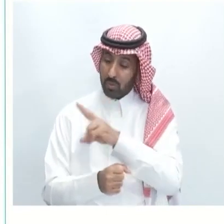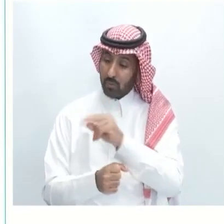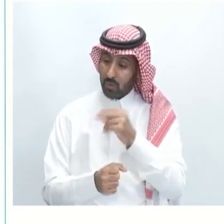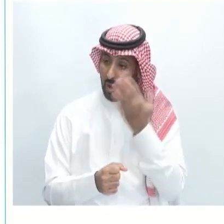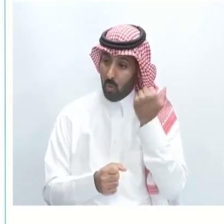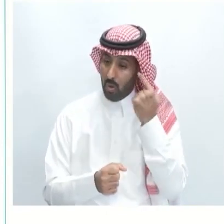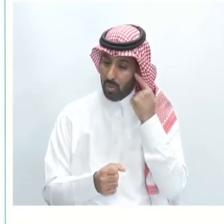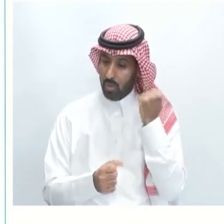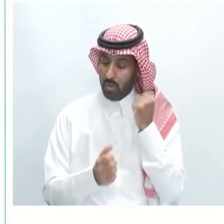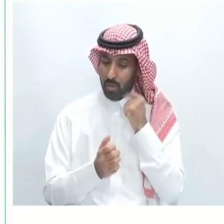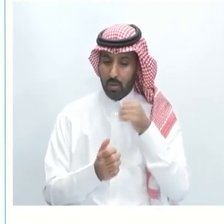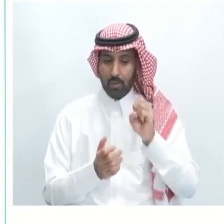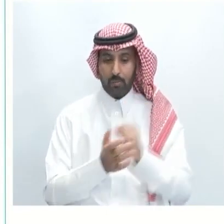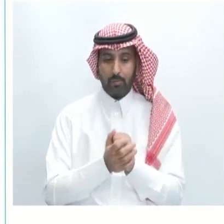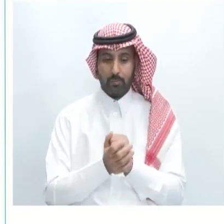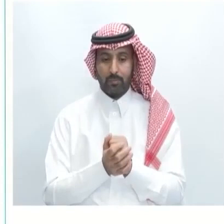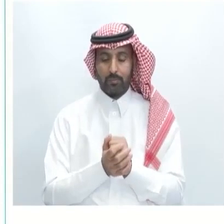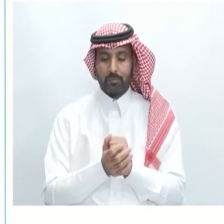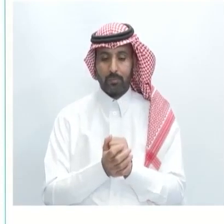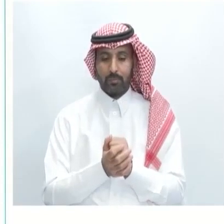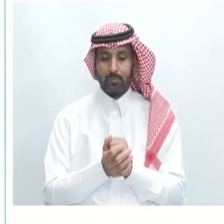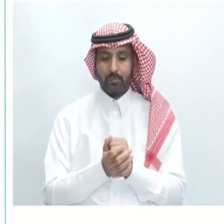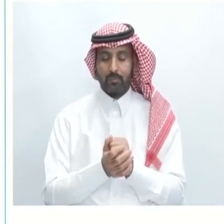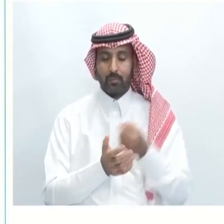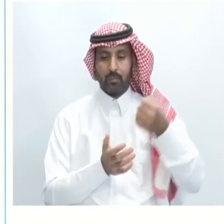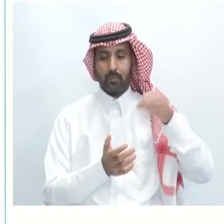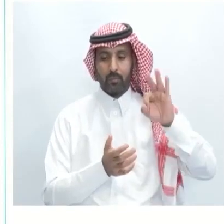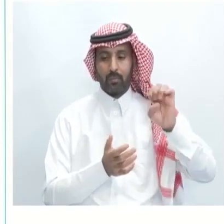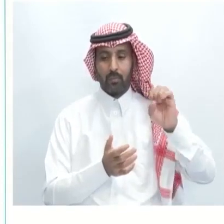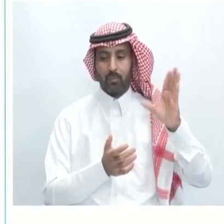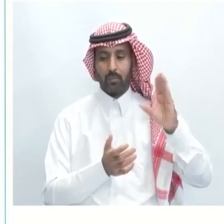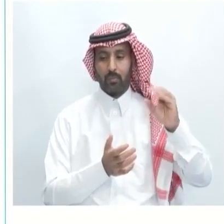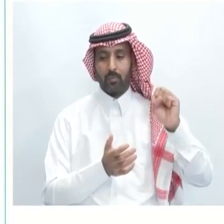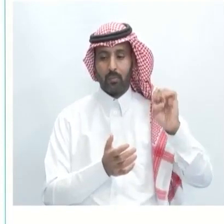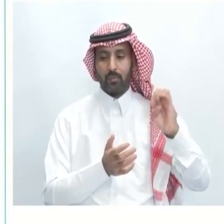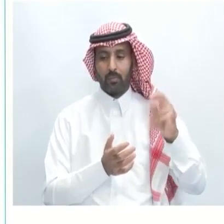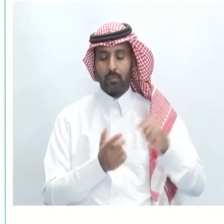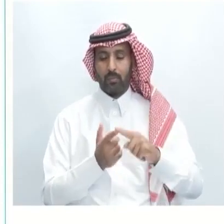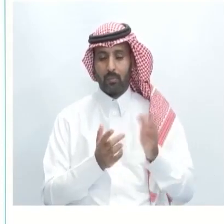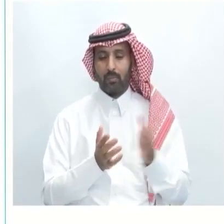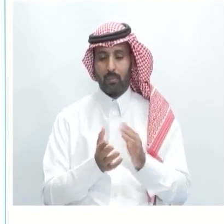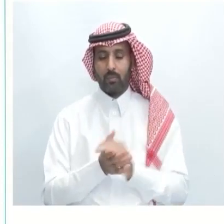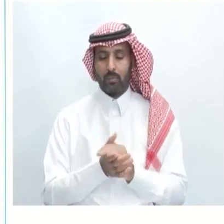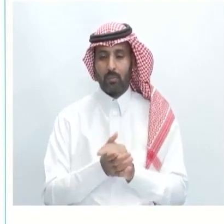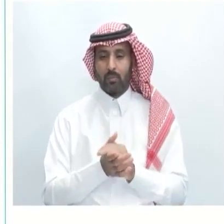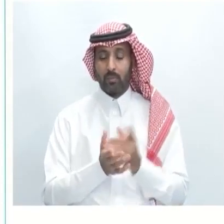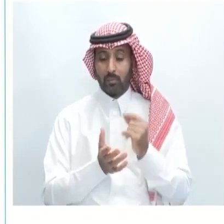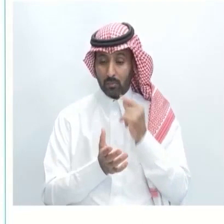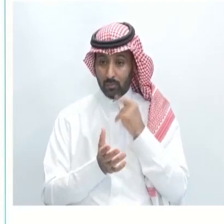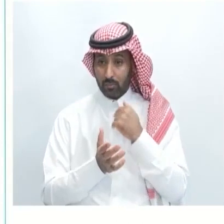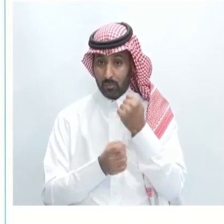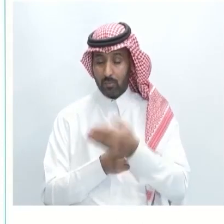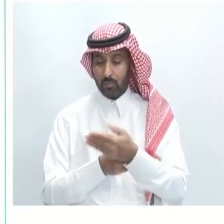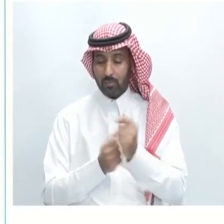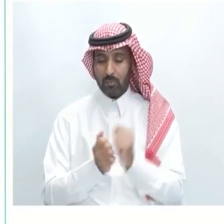professions. So S-I-O-N and the F-E here is the syllable. So we say professions. So the F-E,